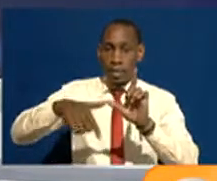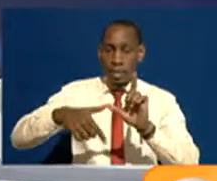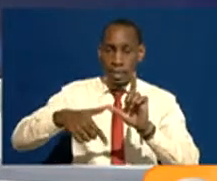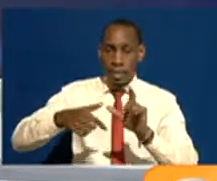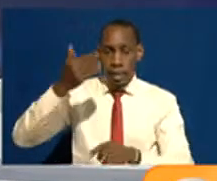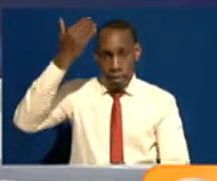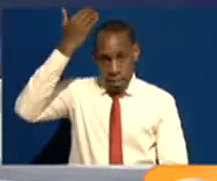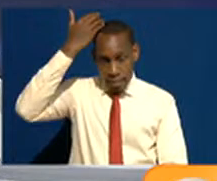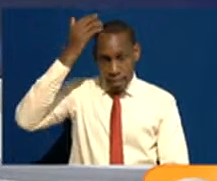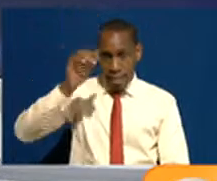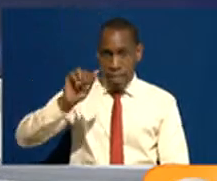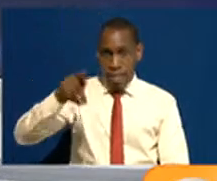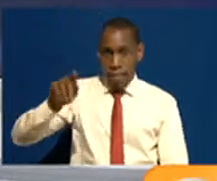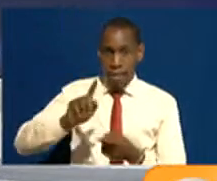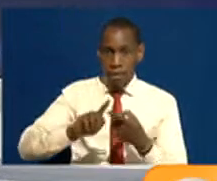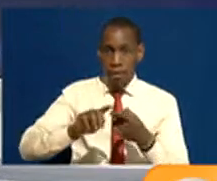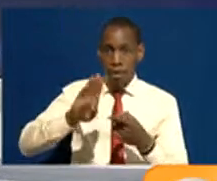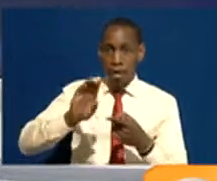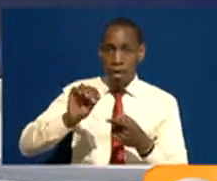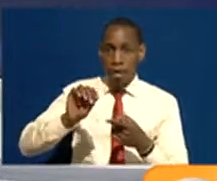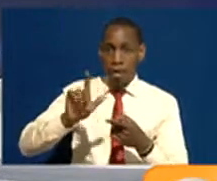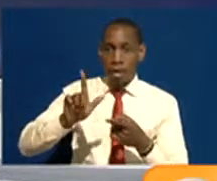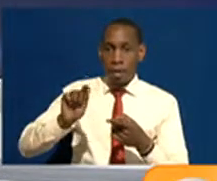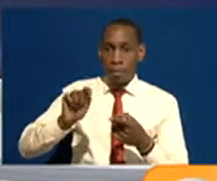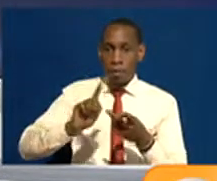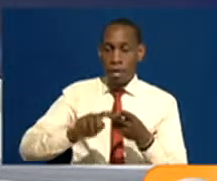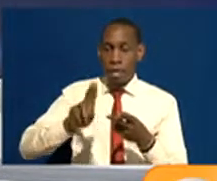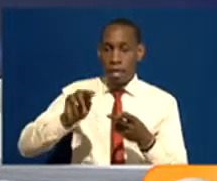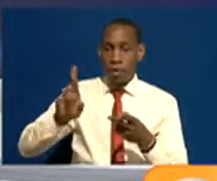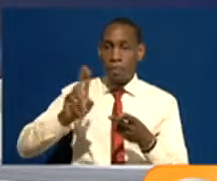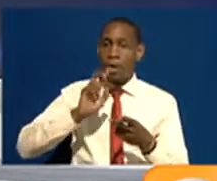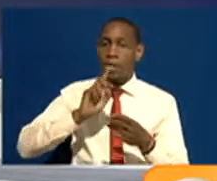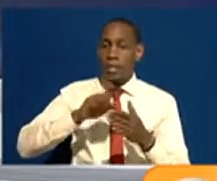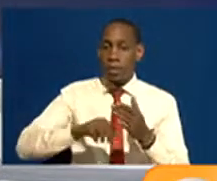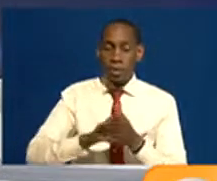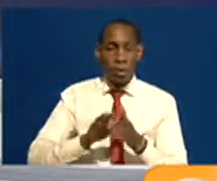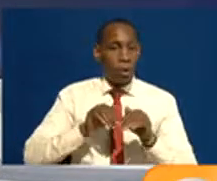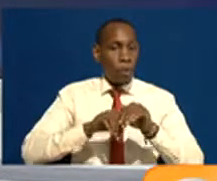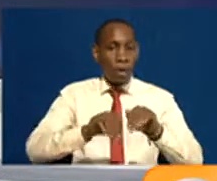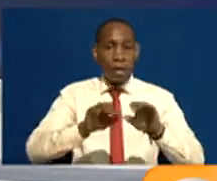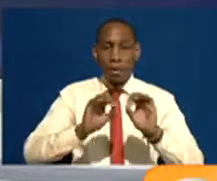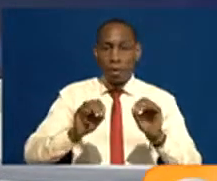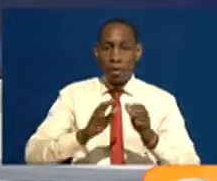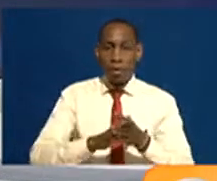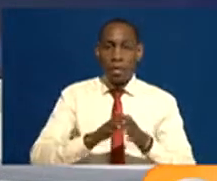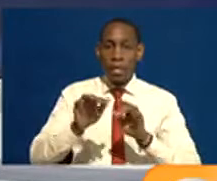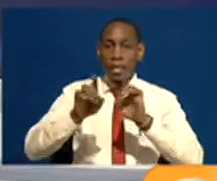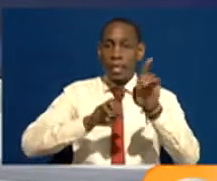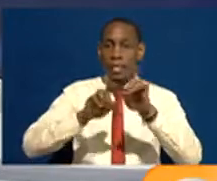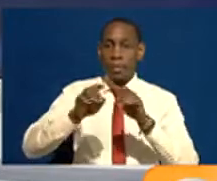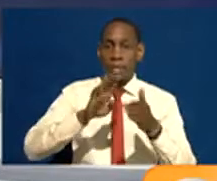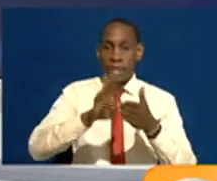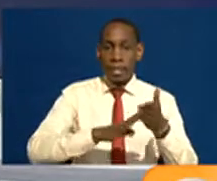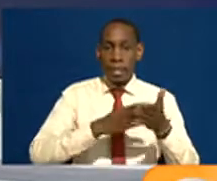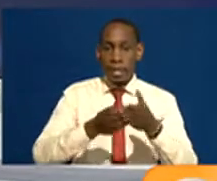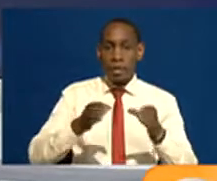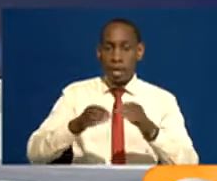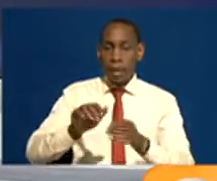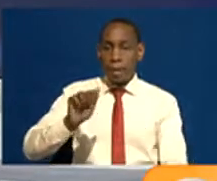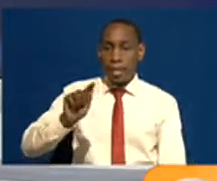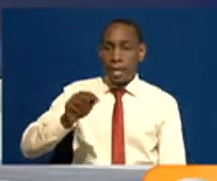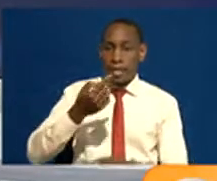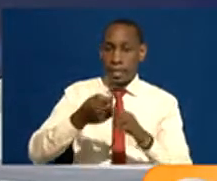taxi hailing apps Bolt and Uber, stating that they have not complied with the Transport Network Companies